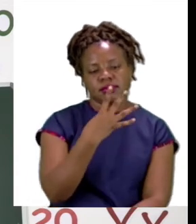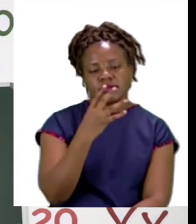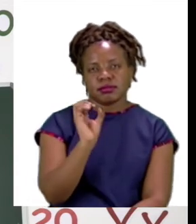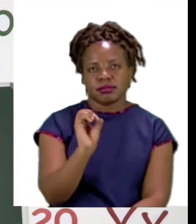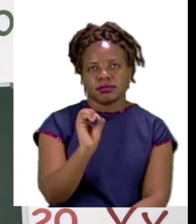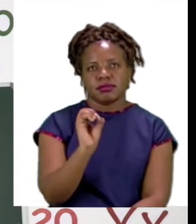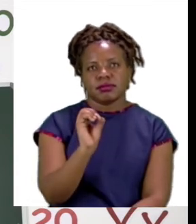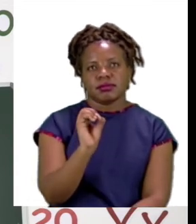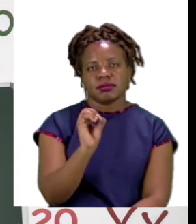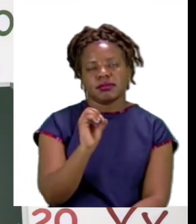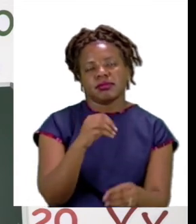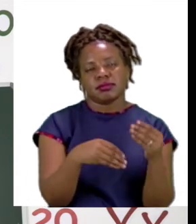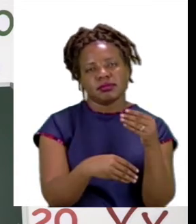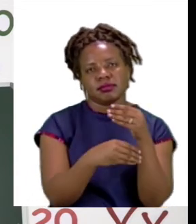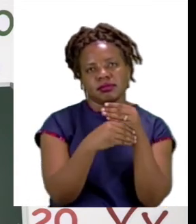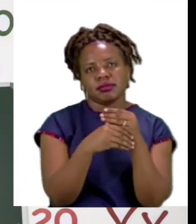240 plus